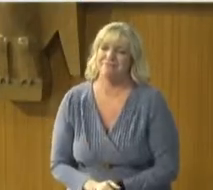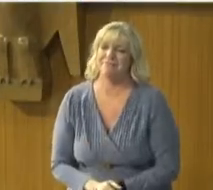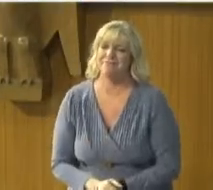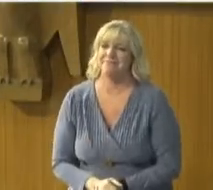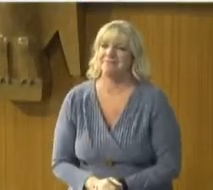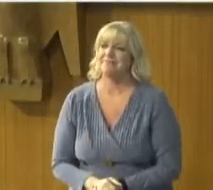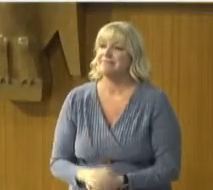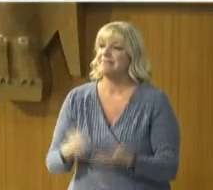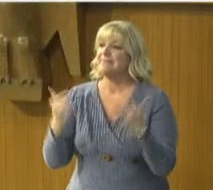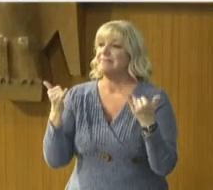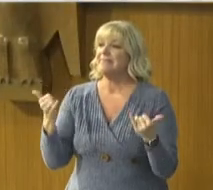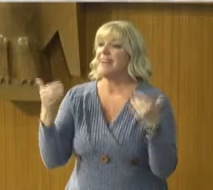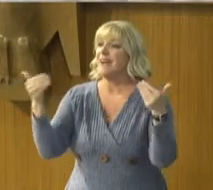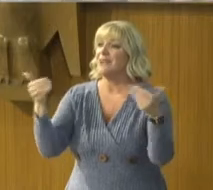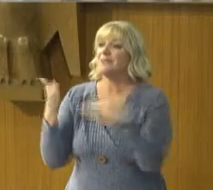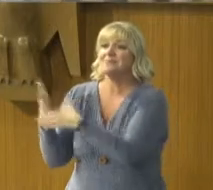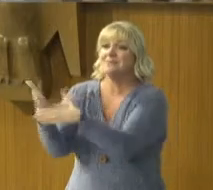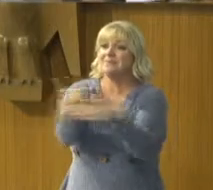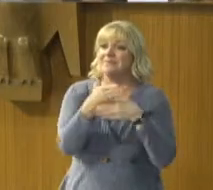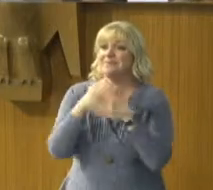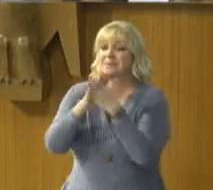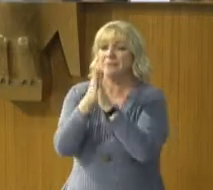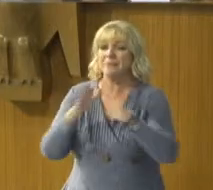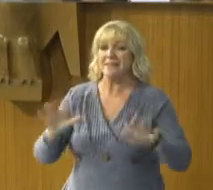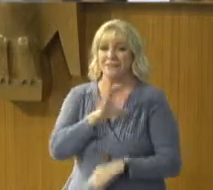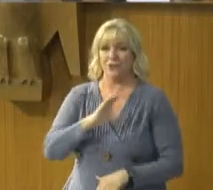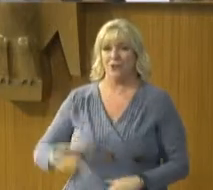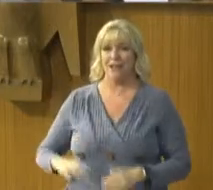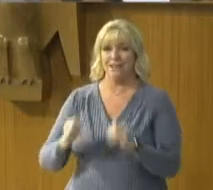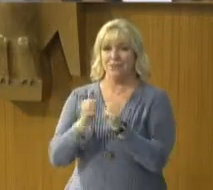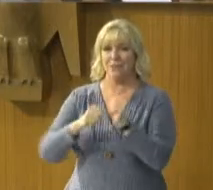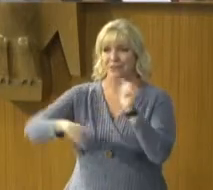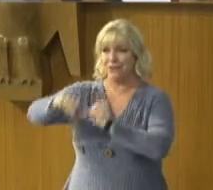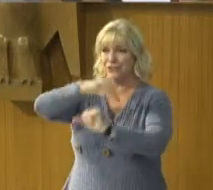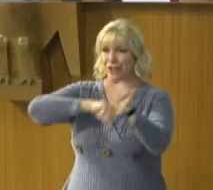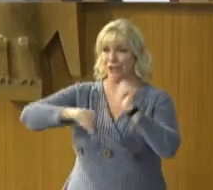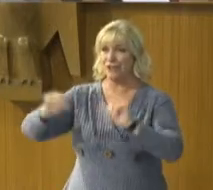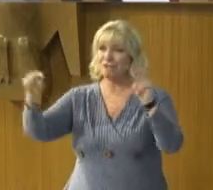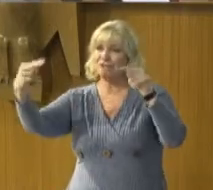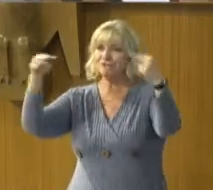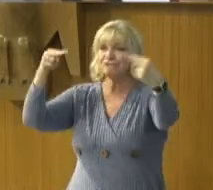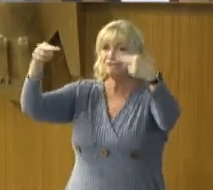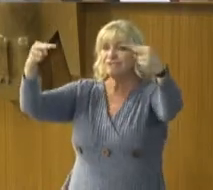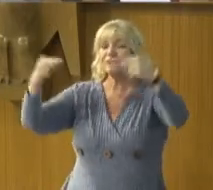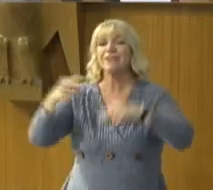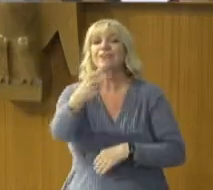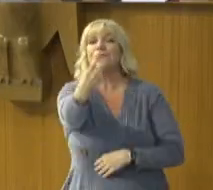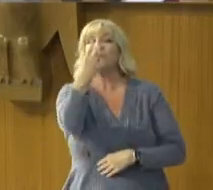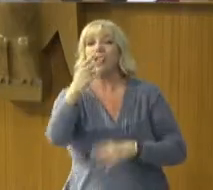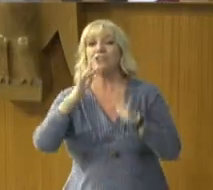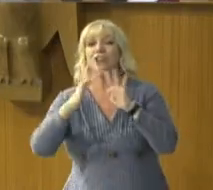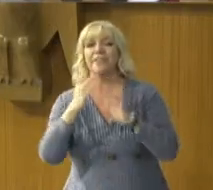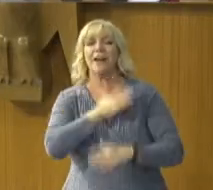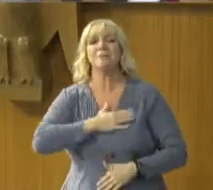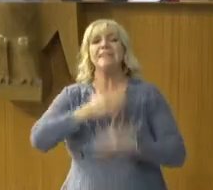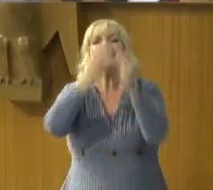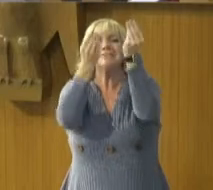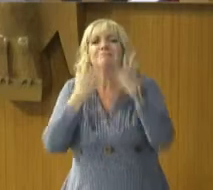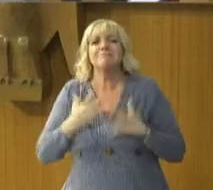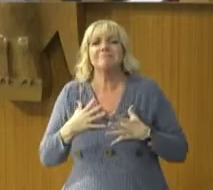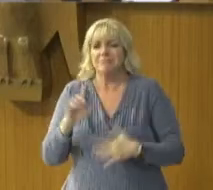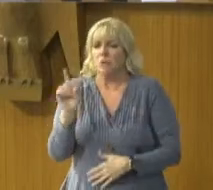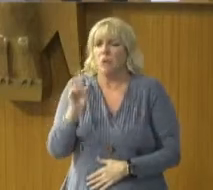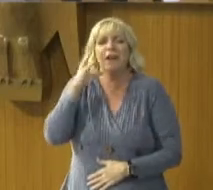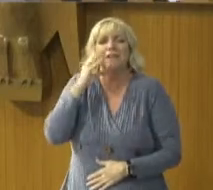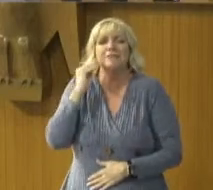I invite you to share the peace of Christ with one another by turning and greeting your neighbor. If you're watching online, let us know, where did you find